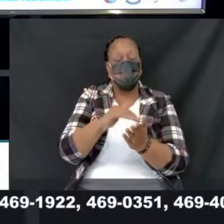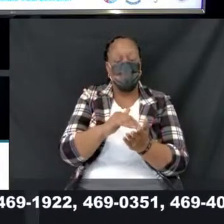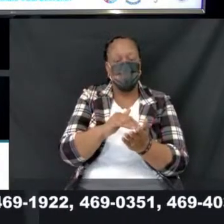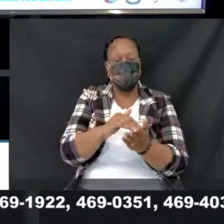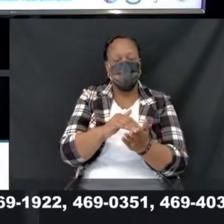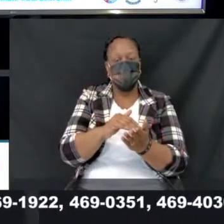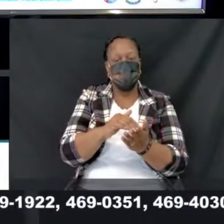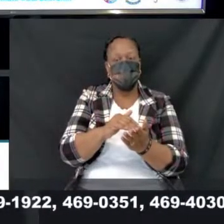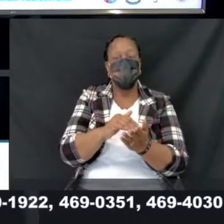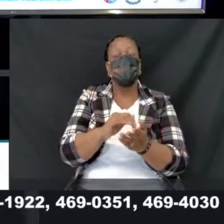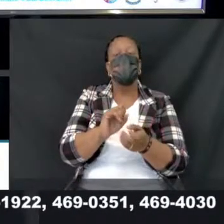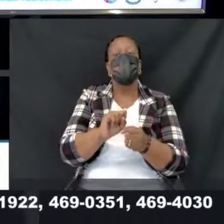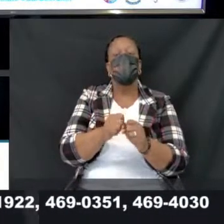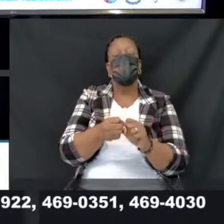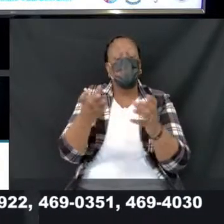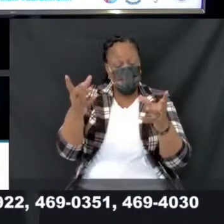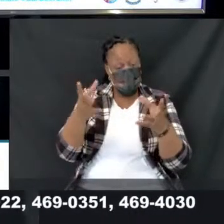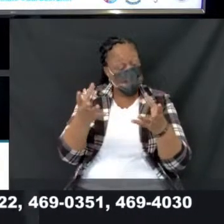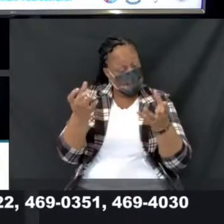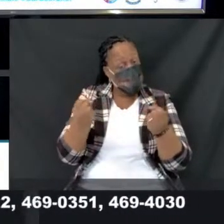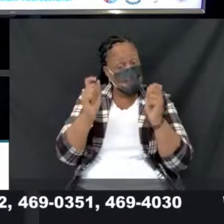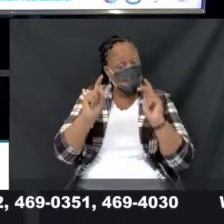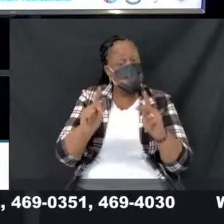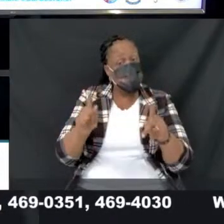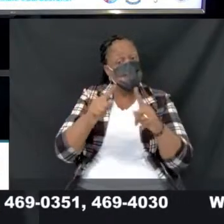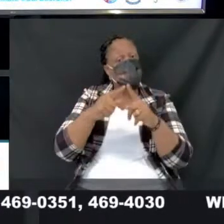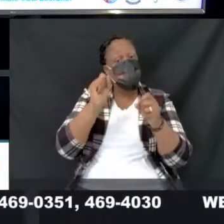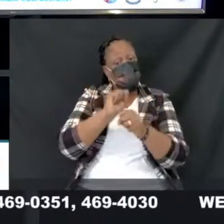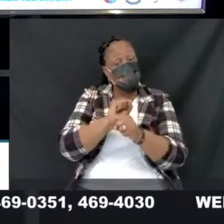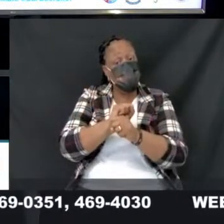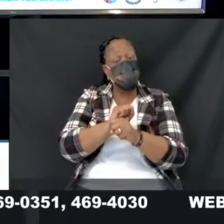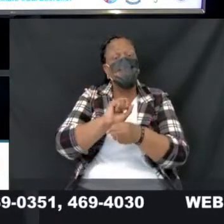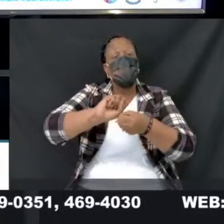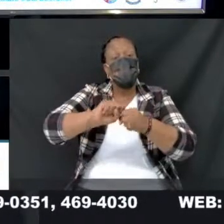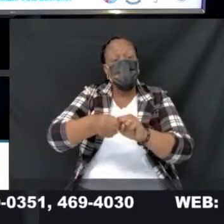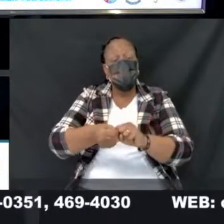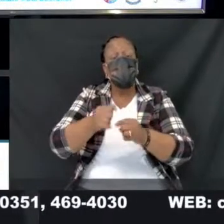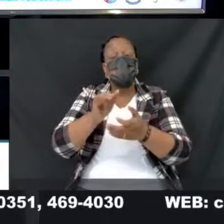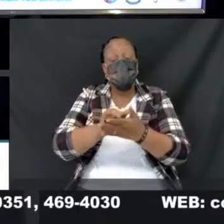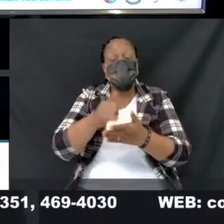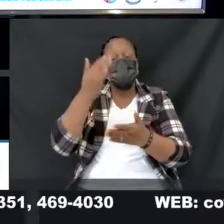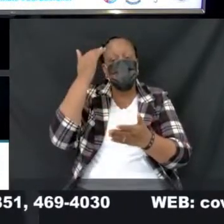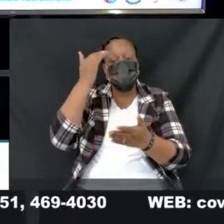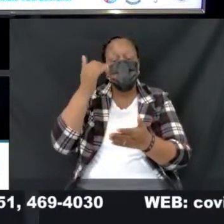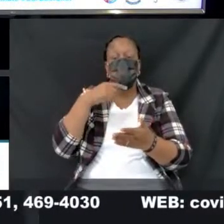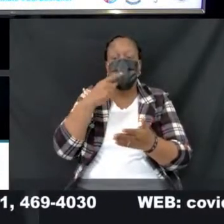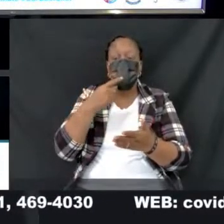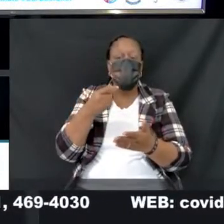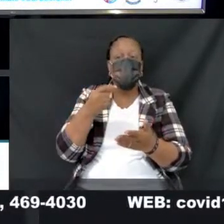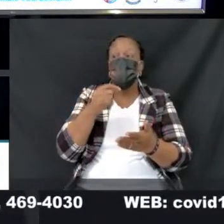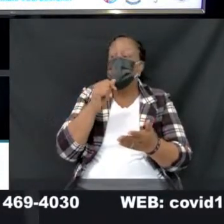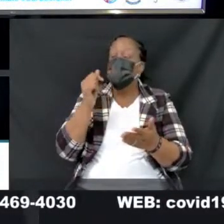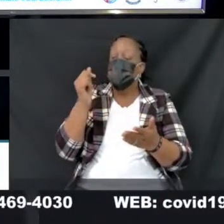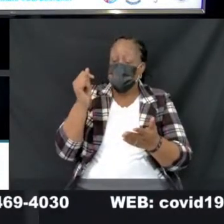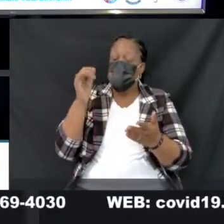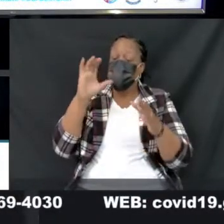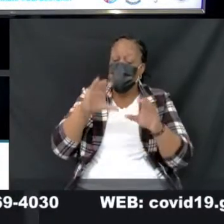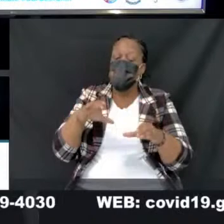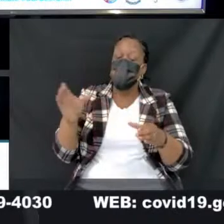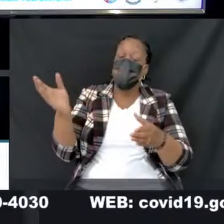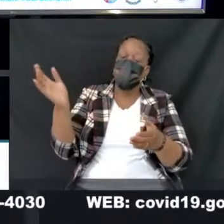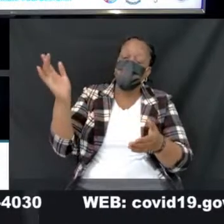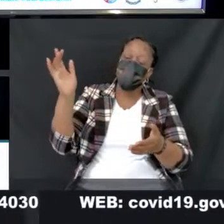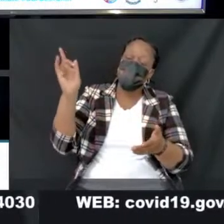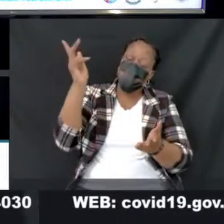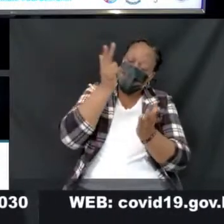people back to work, and we can get our economy to that competitive level, regionally, internationally, but most